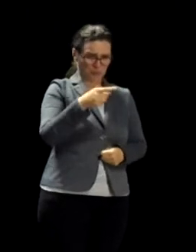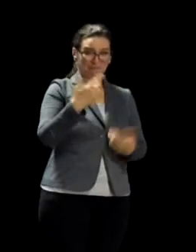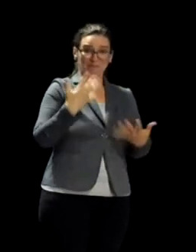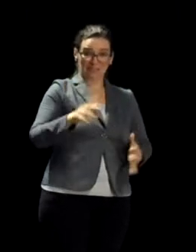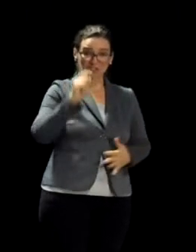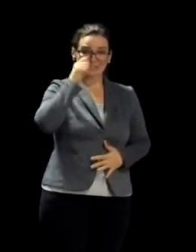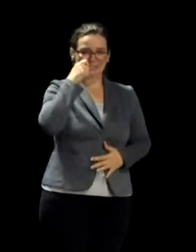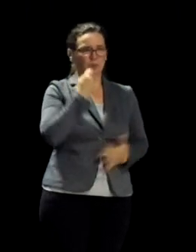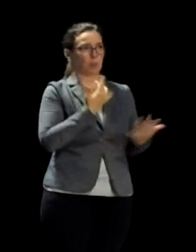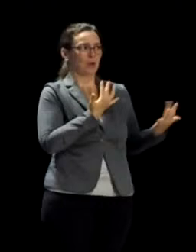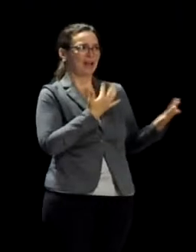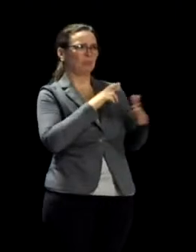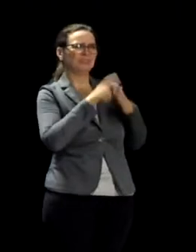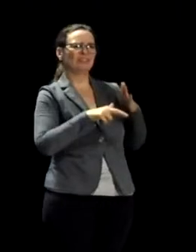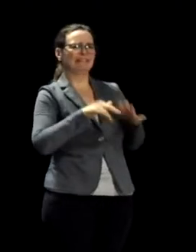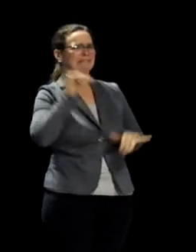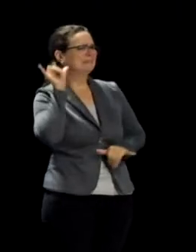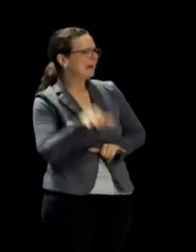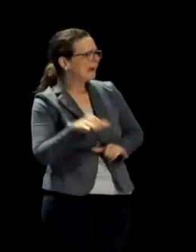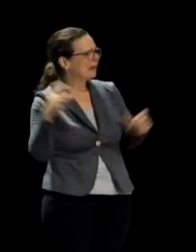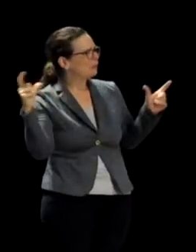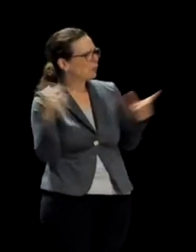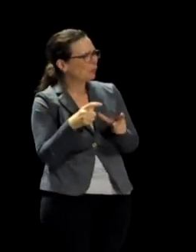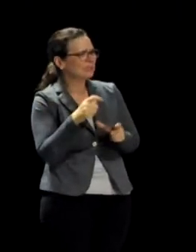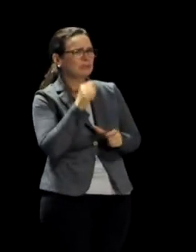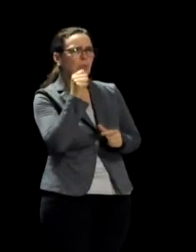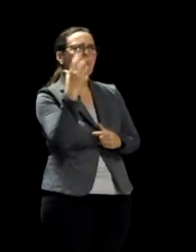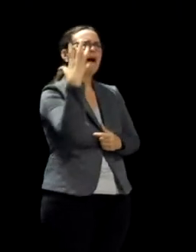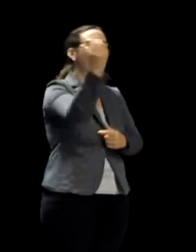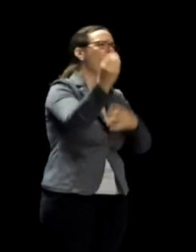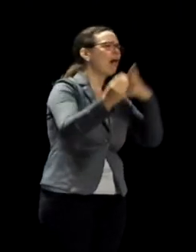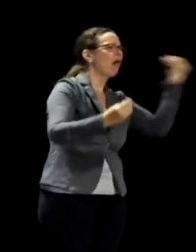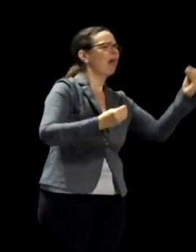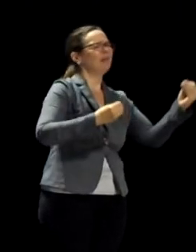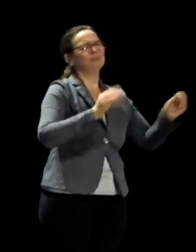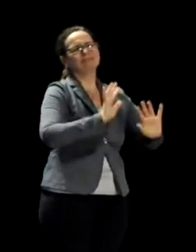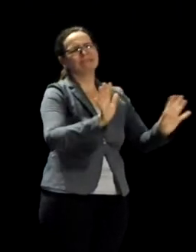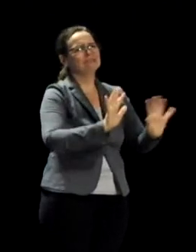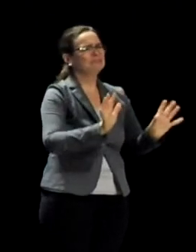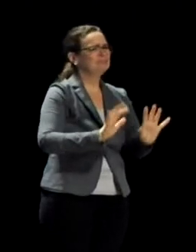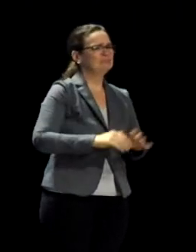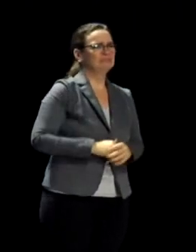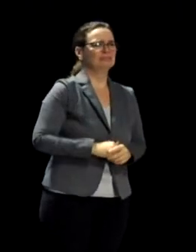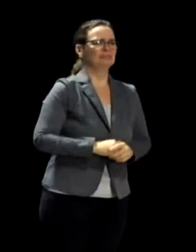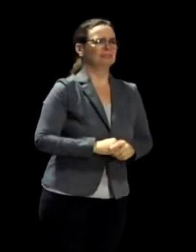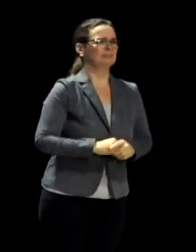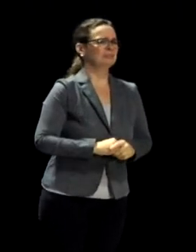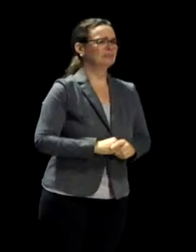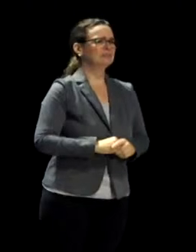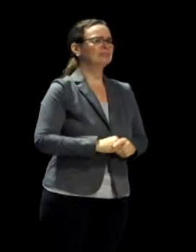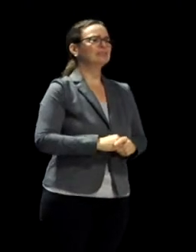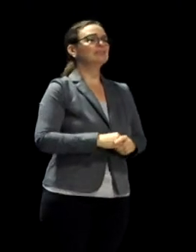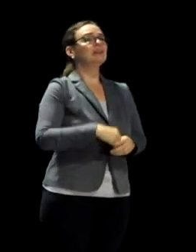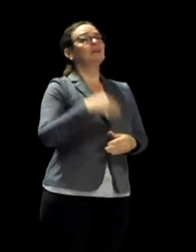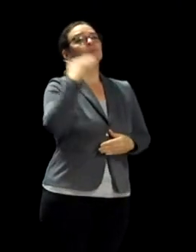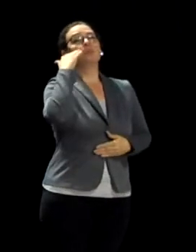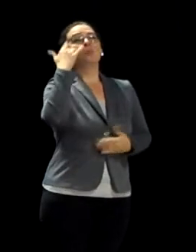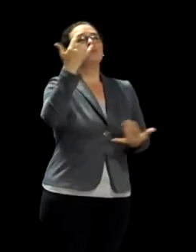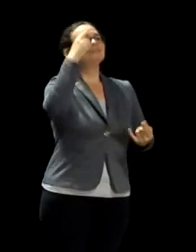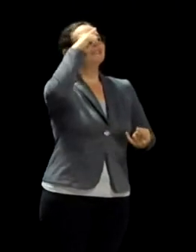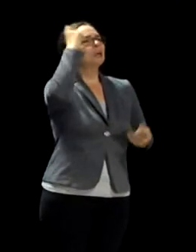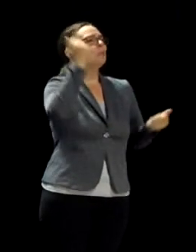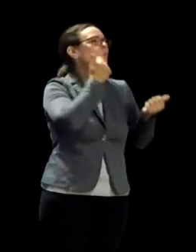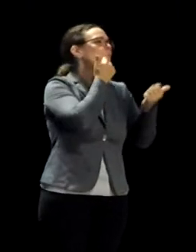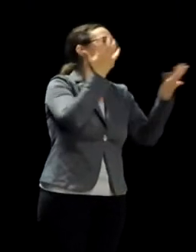14 seniors. We understand big summer, but certainly if you think about this, you now have COVID, you're